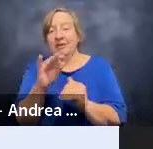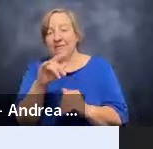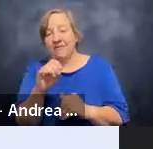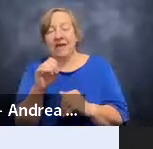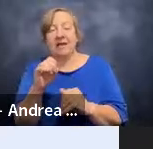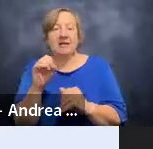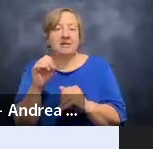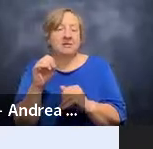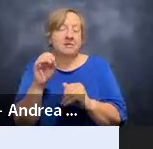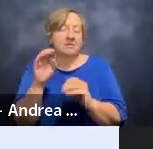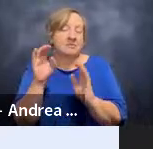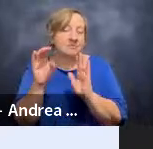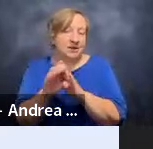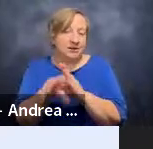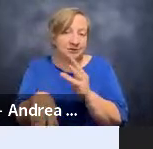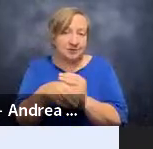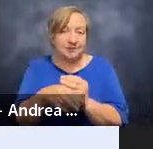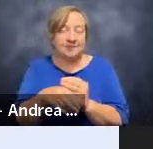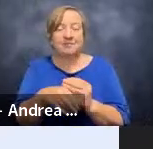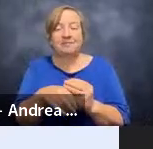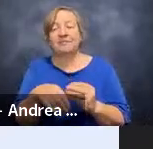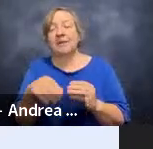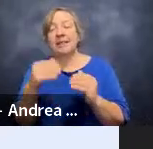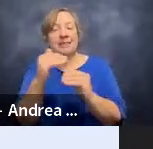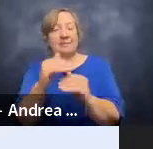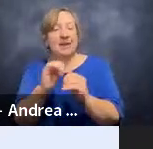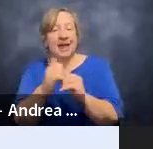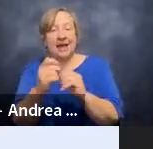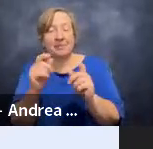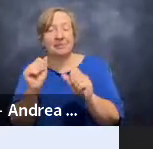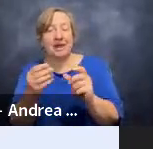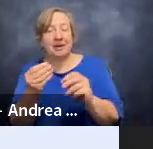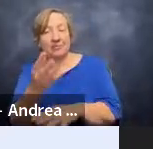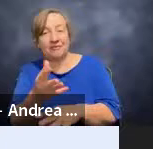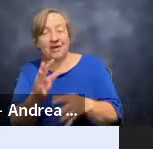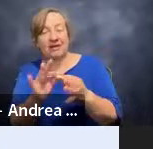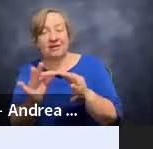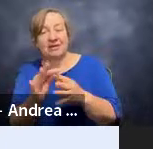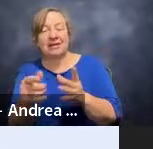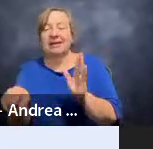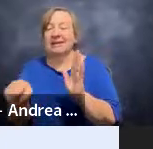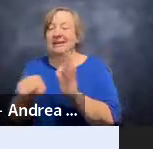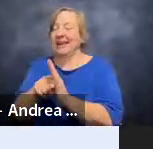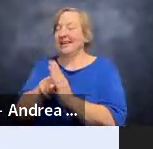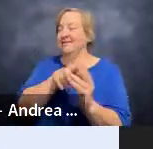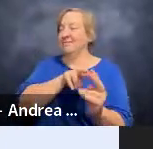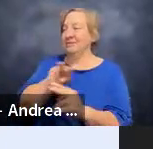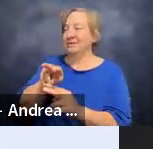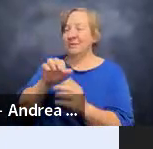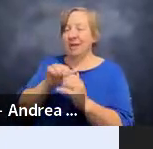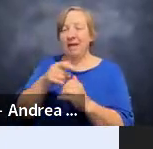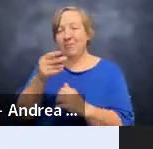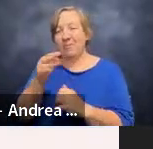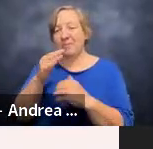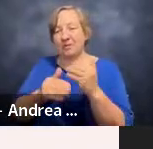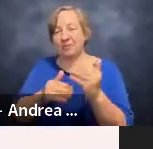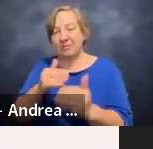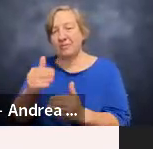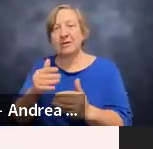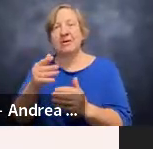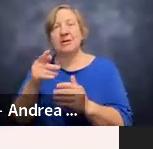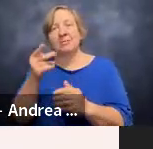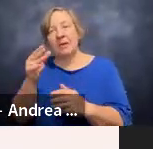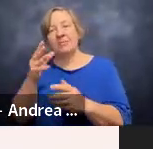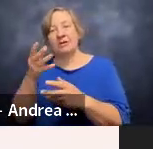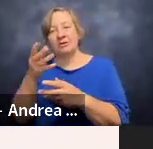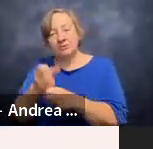attachments. So limiting how people can provide comment creates negative perceptions on how the public process is conducted. Public trust and faith in